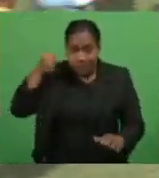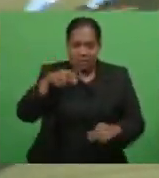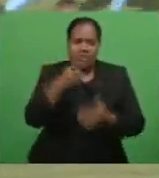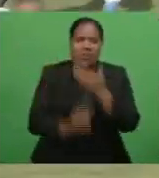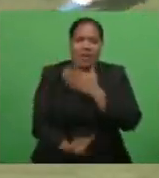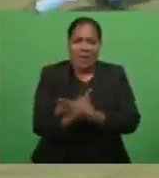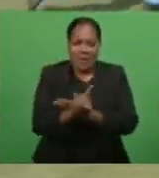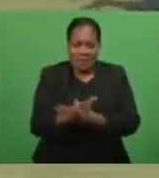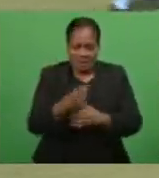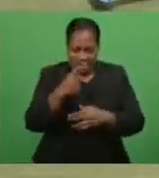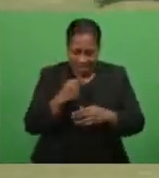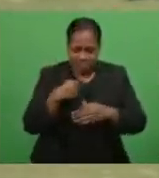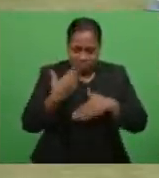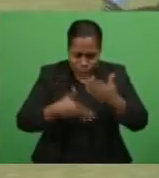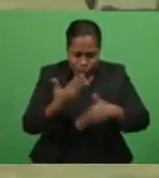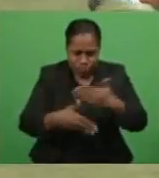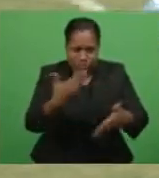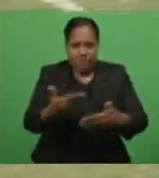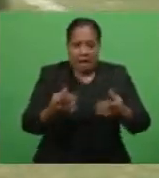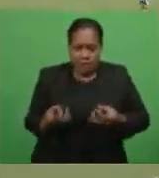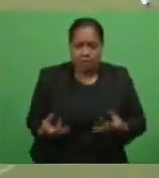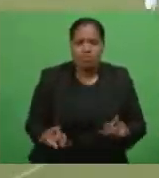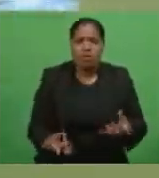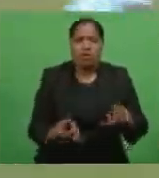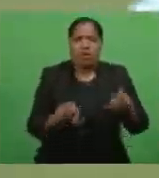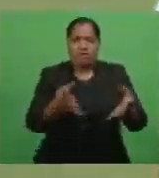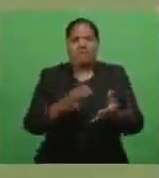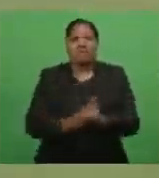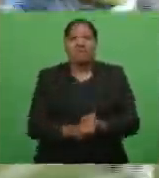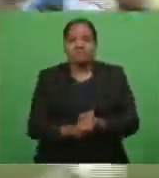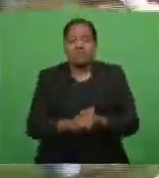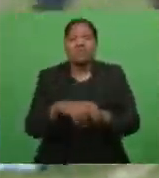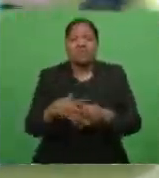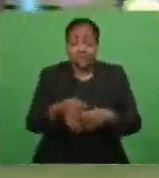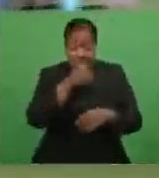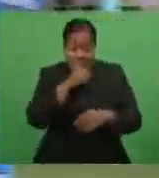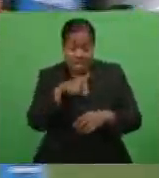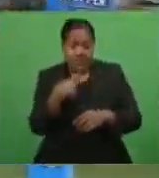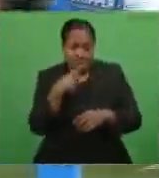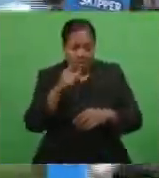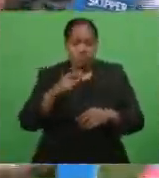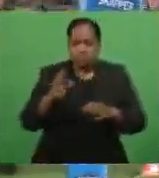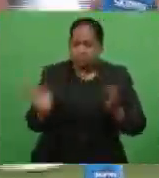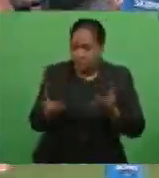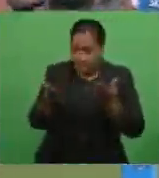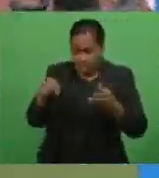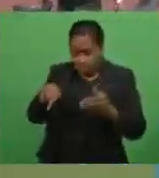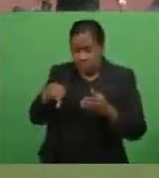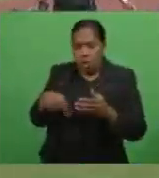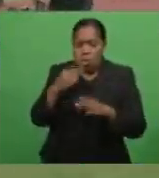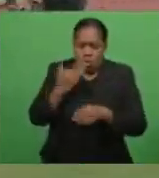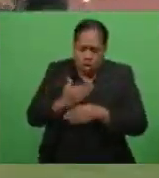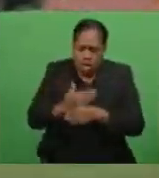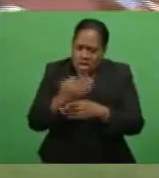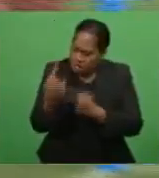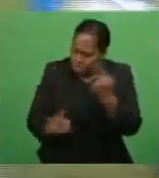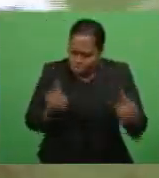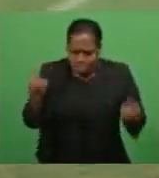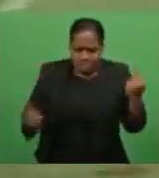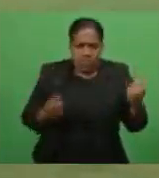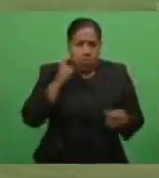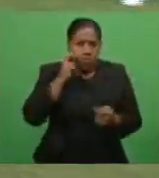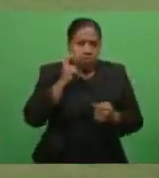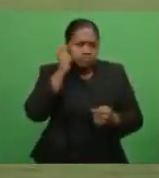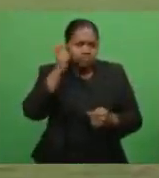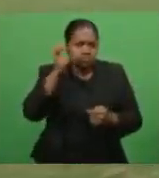begin preparations for the Skipper Cup. Uluinadeva says players have been working on individual training programs during the